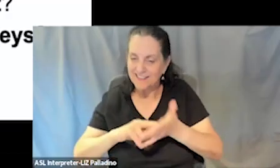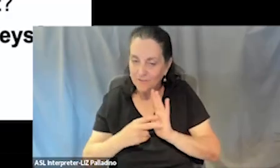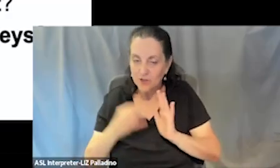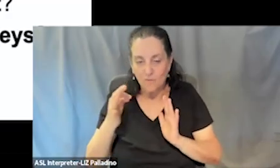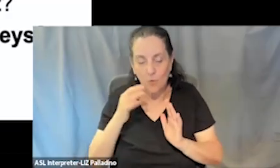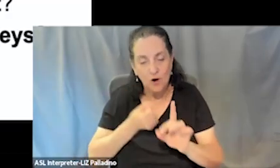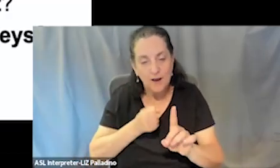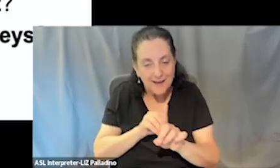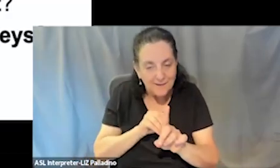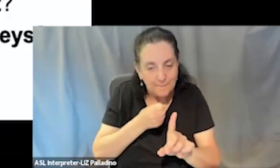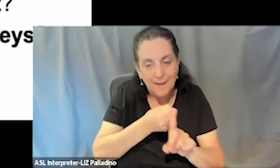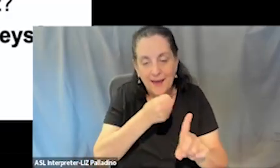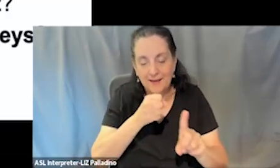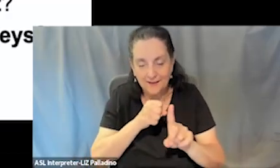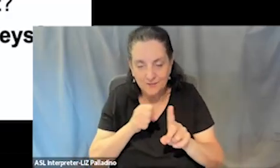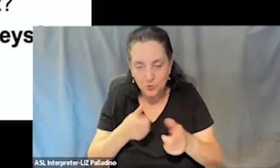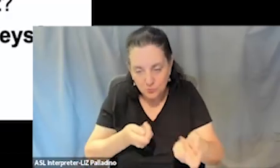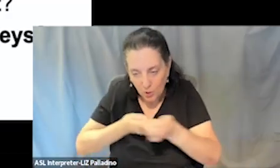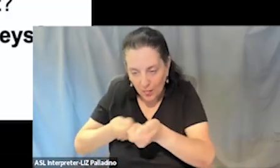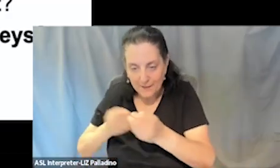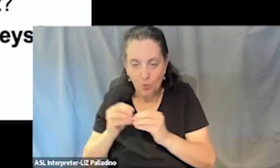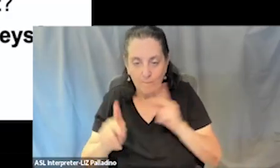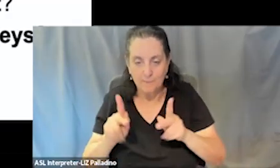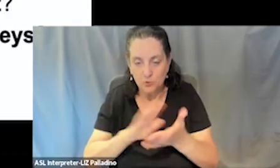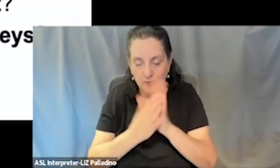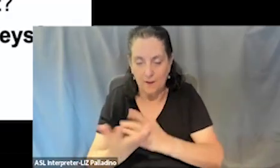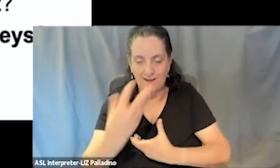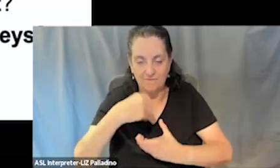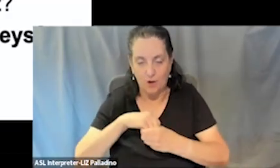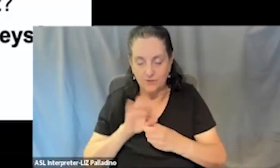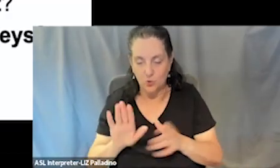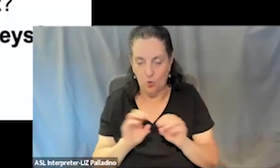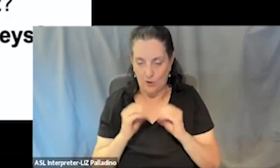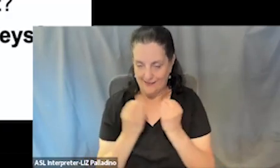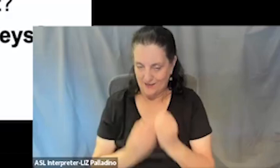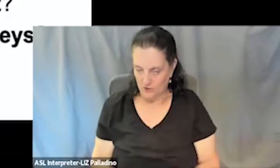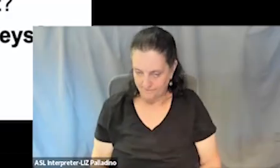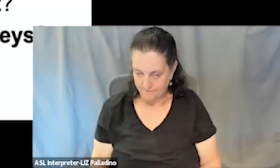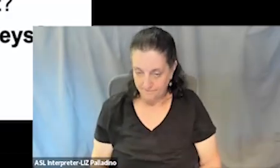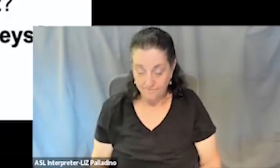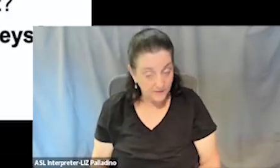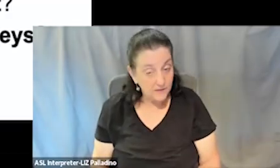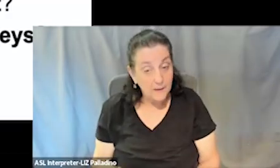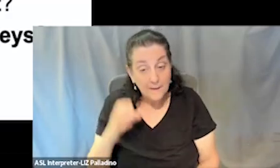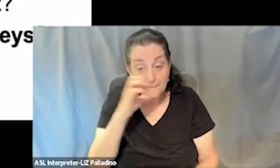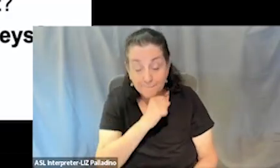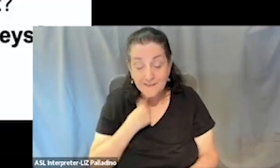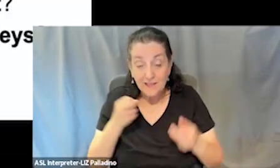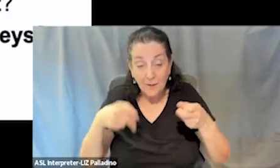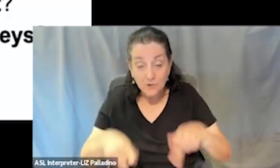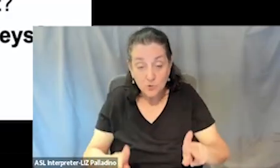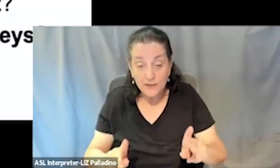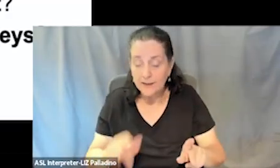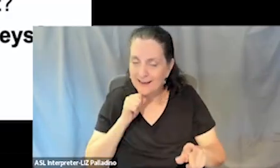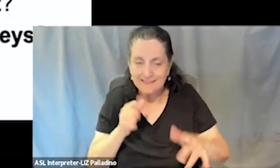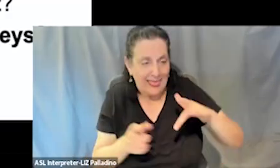have impact and involved in your organization. Often the missed opportunity is not the lack of people, is not like